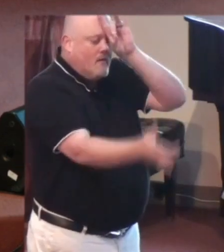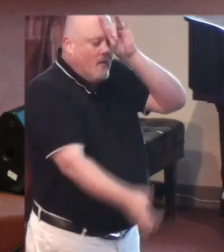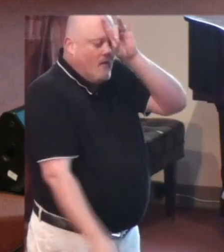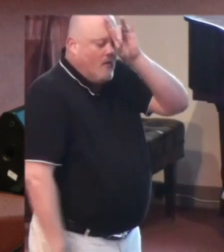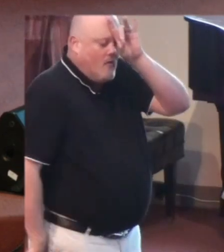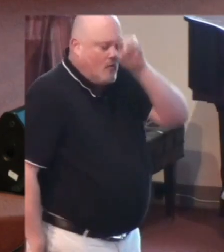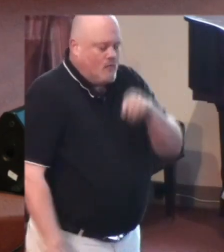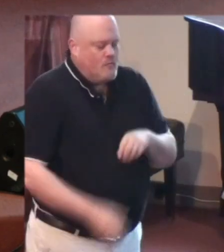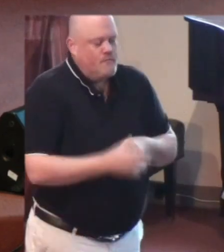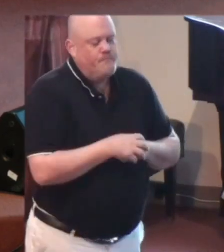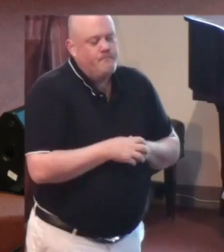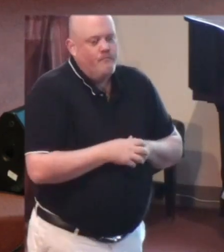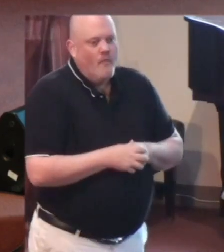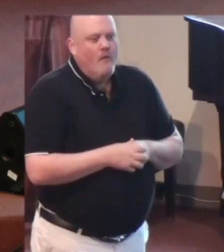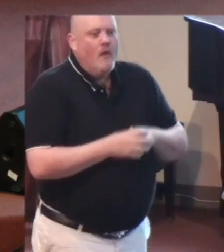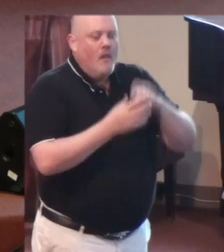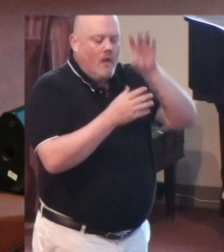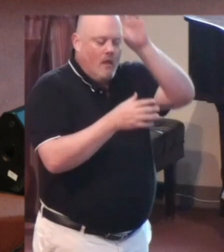Let go.